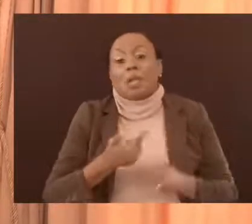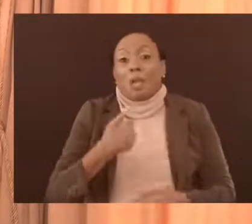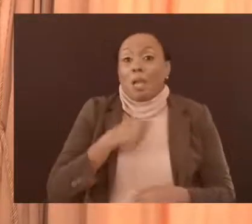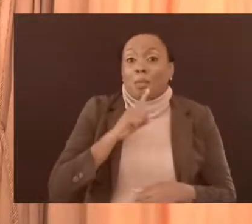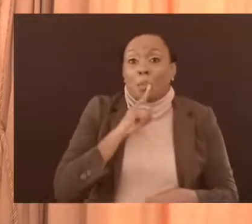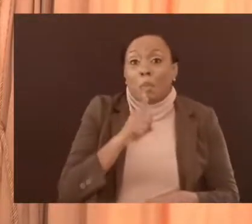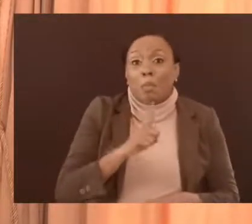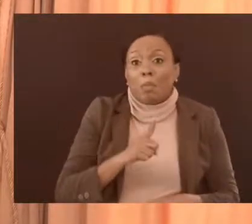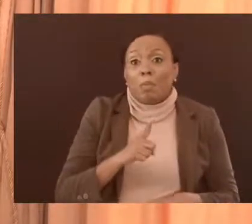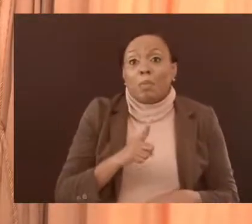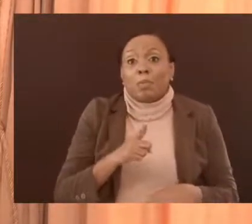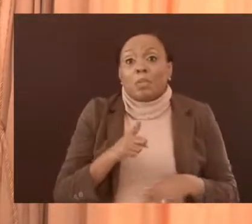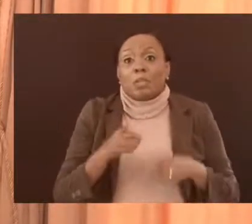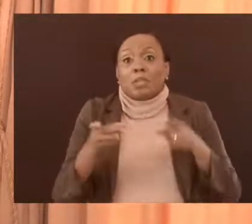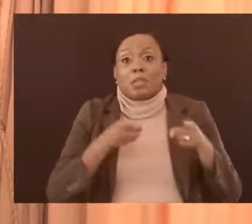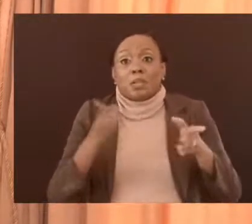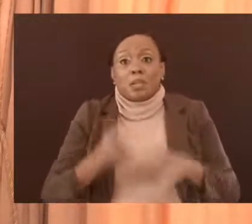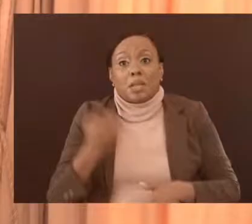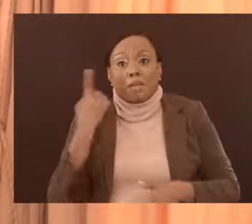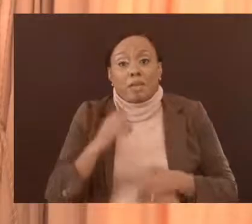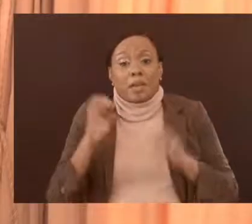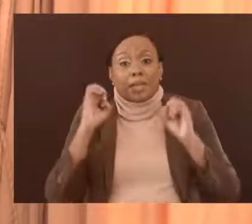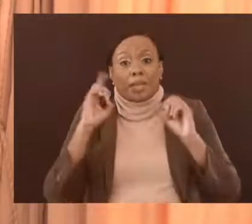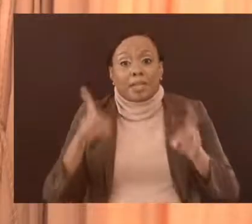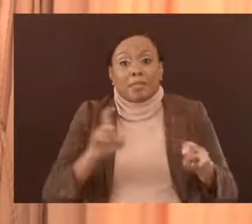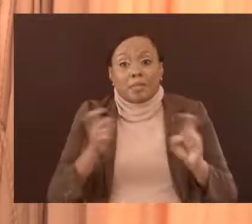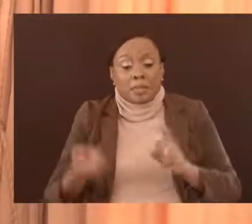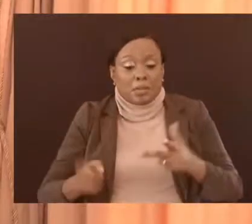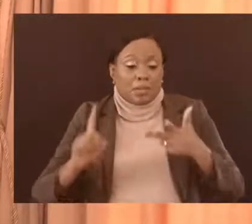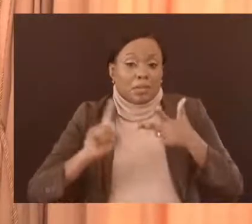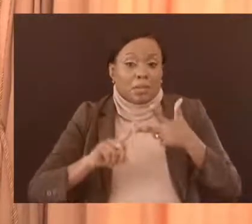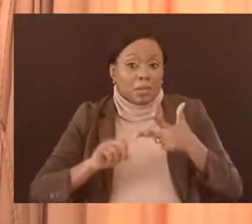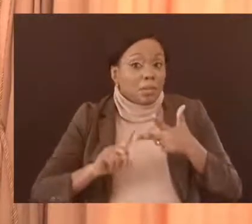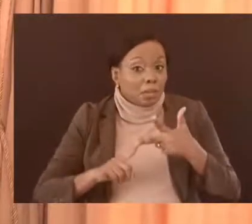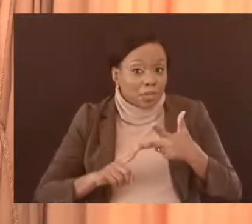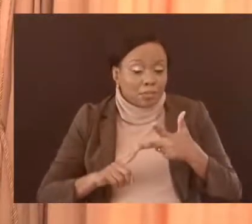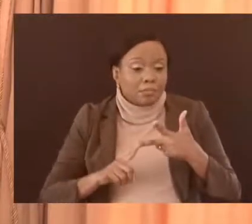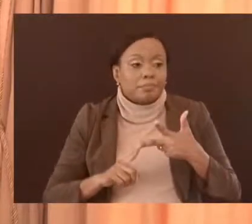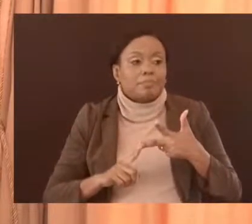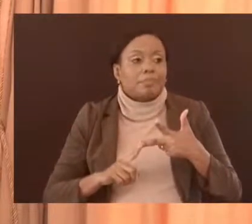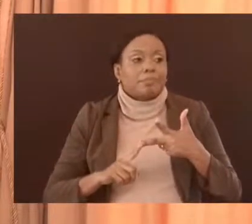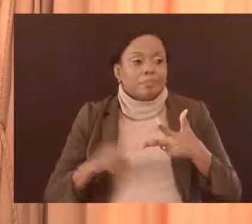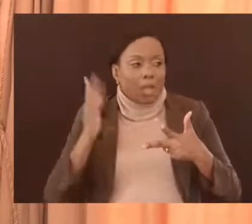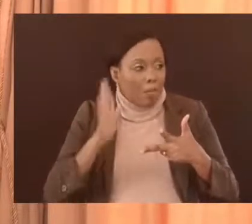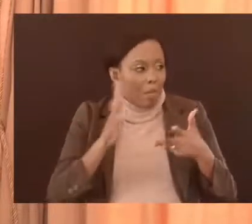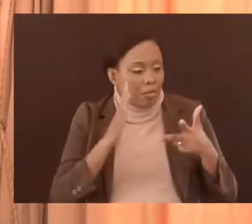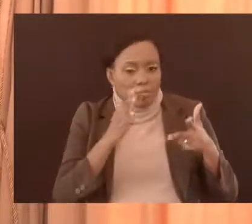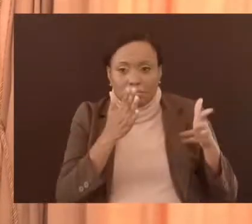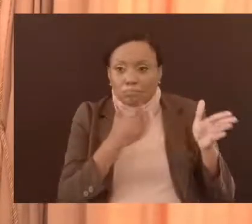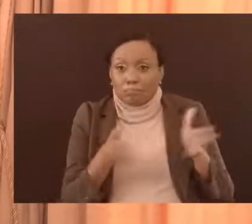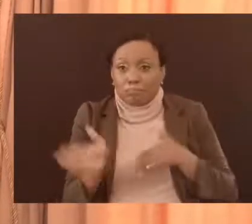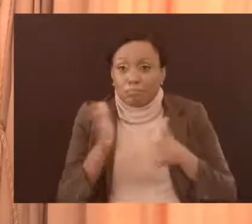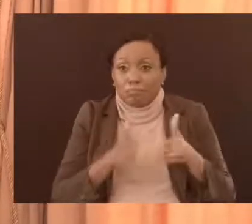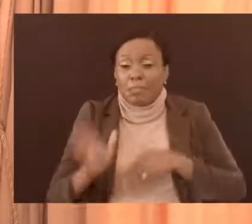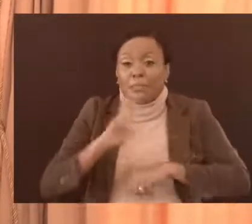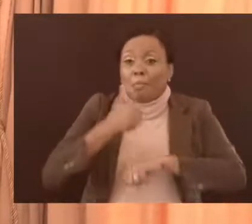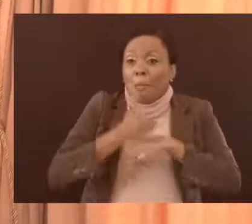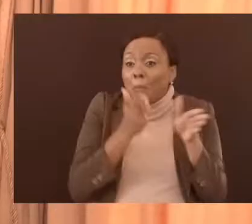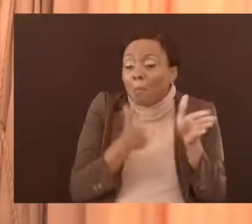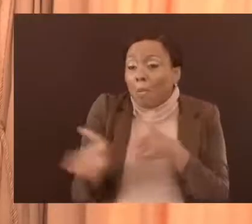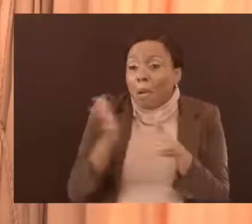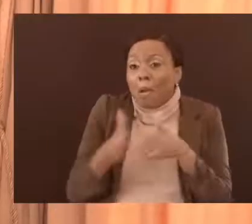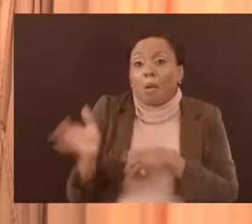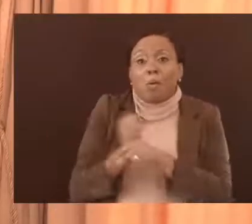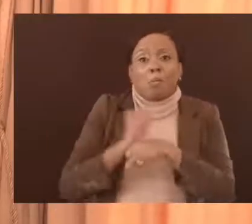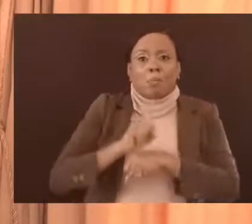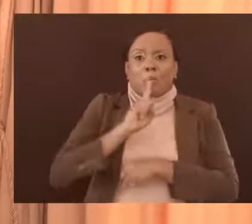help of the Director of Education Reform, Dr. Ida Mae Denny, we can put some plans in place to ensure that